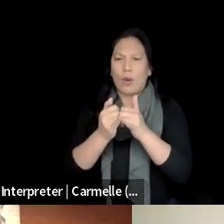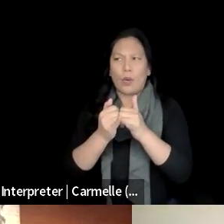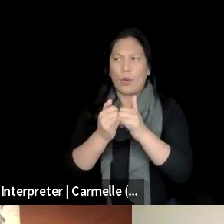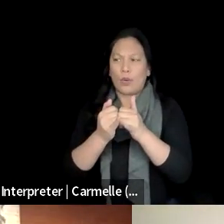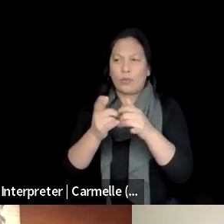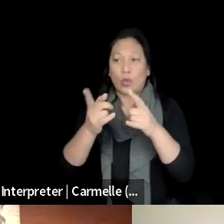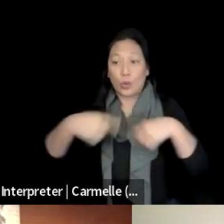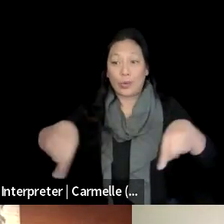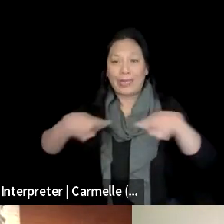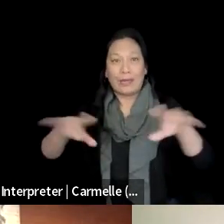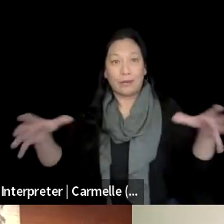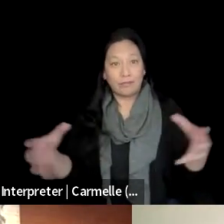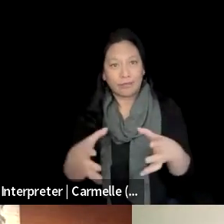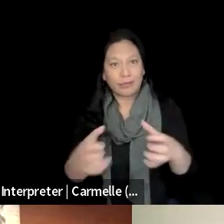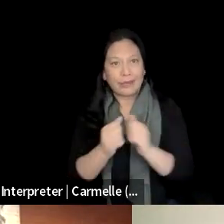work.